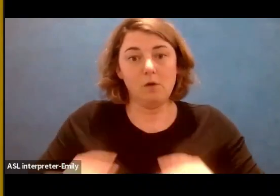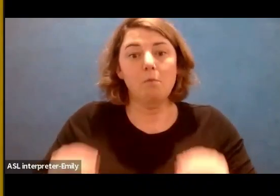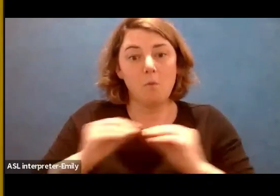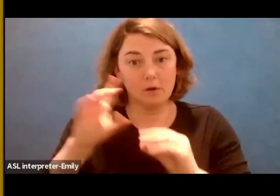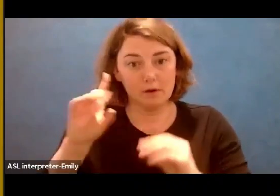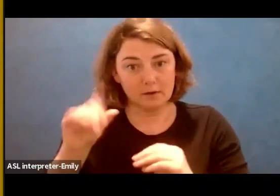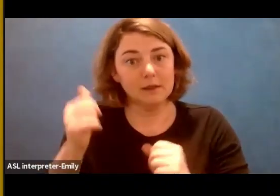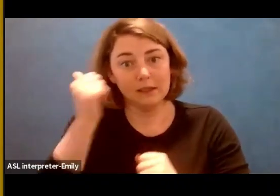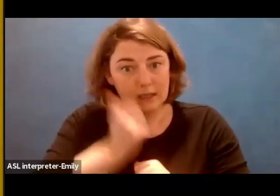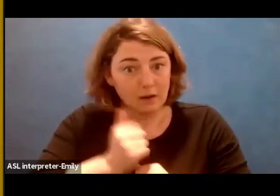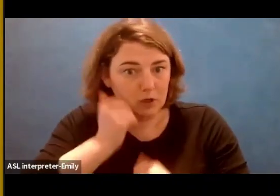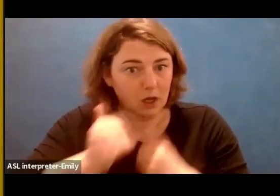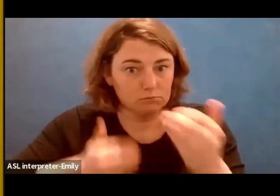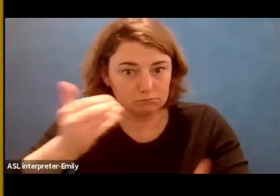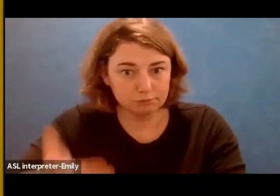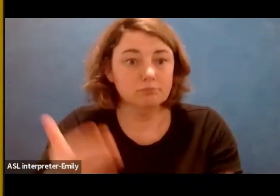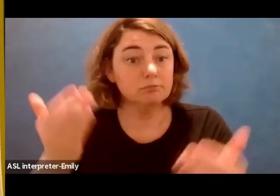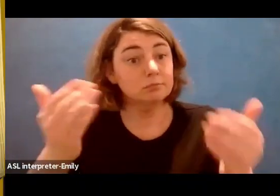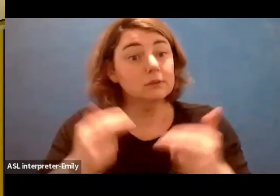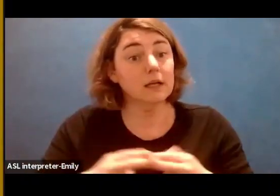Next slide.